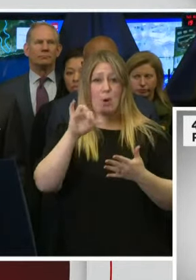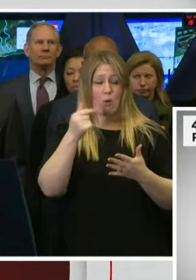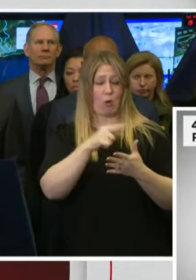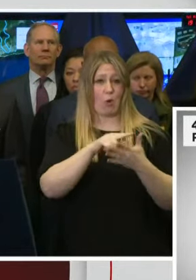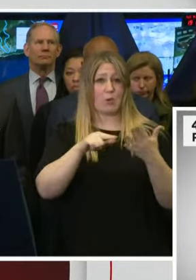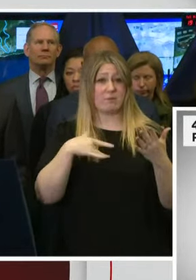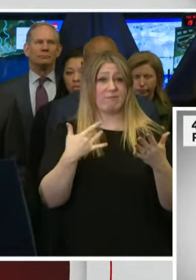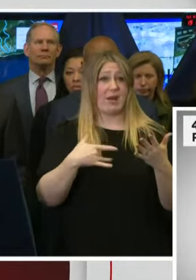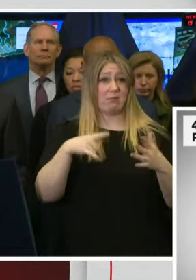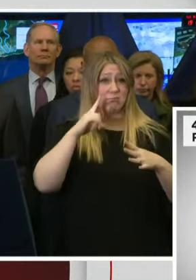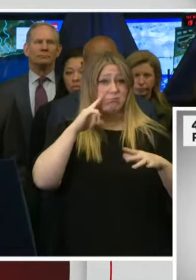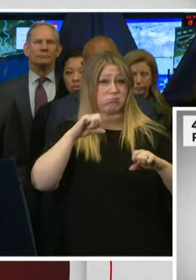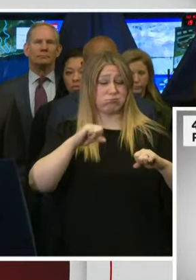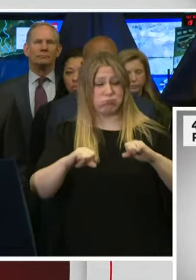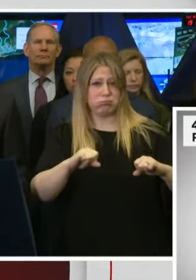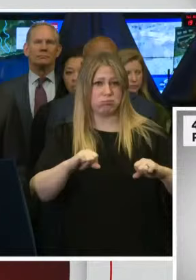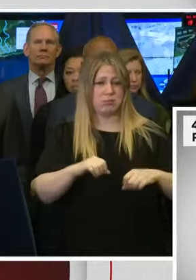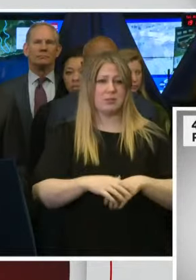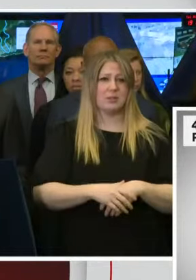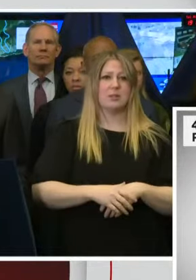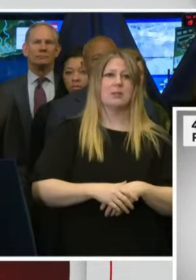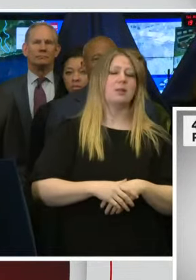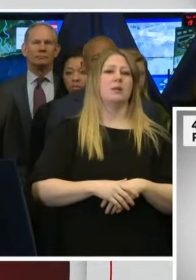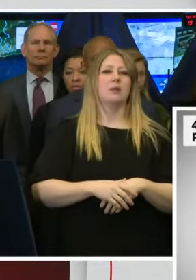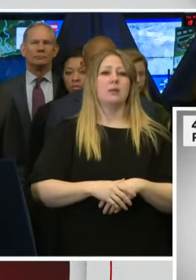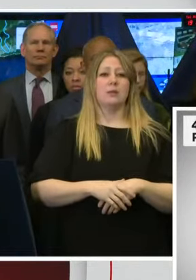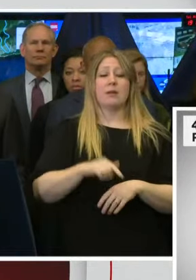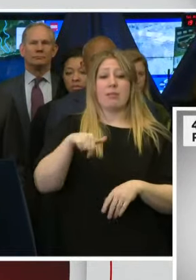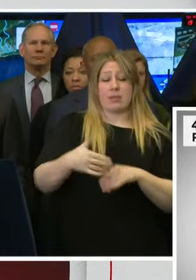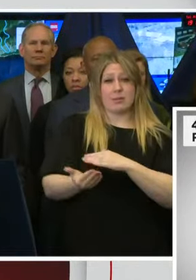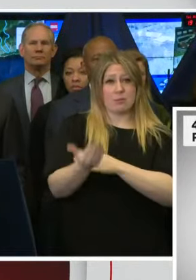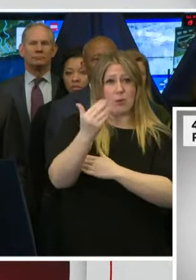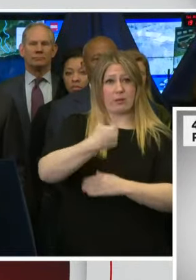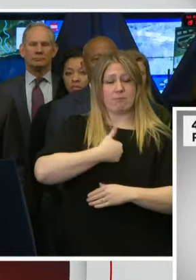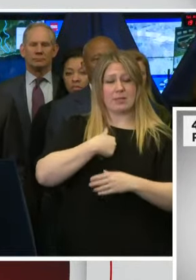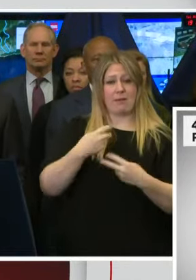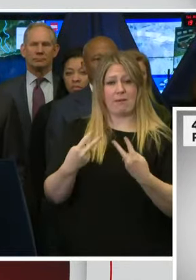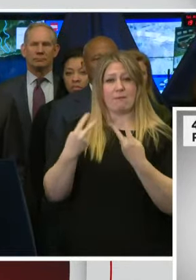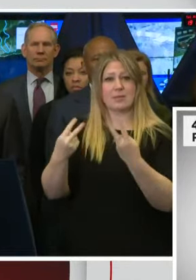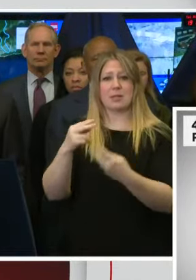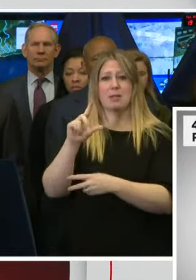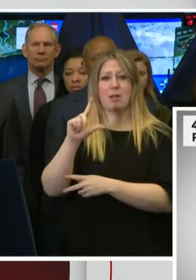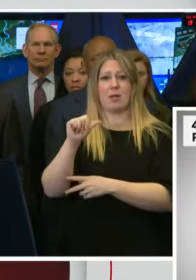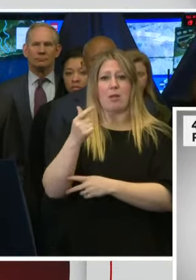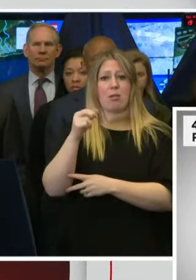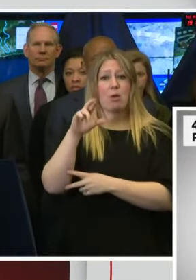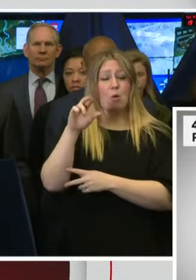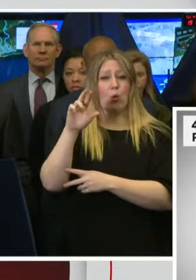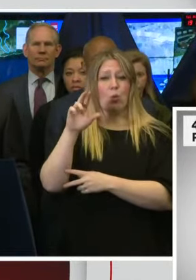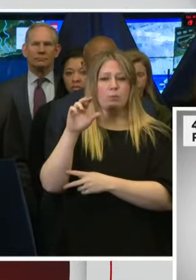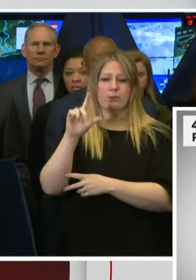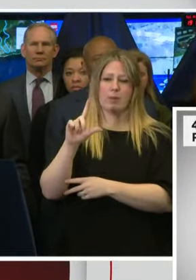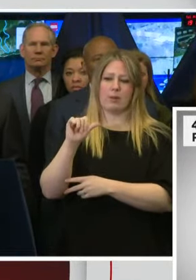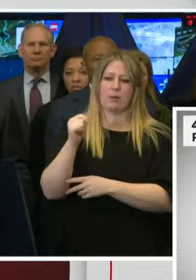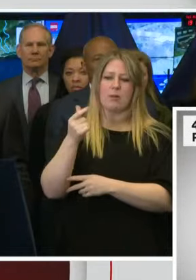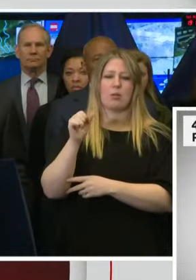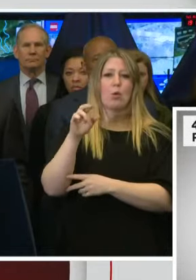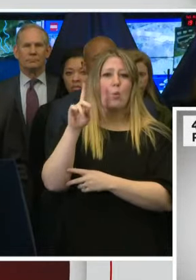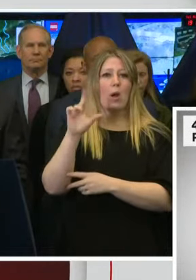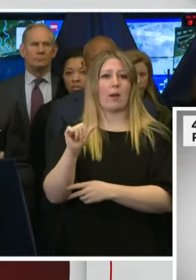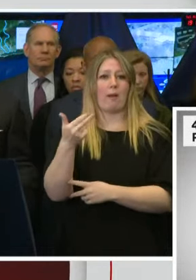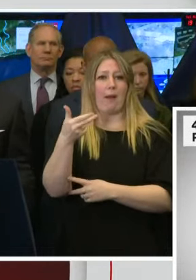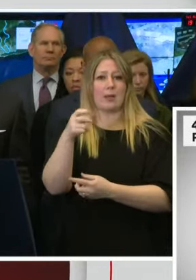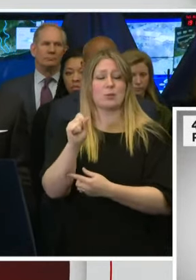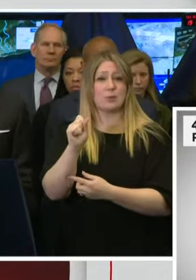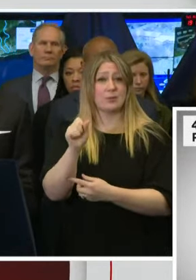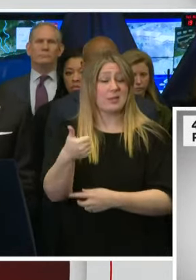LaGuardia High School at an event this morning when the earthquake hit. I did not personally feel it,